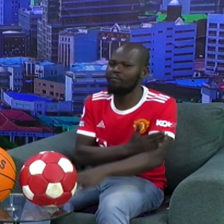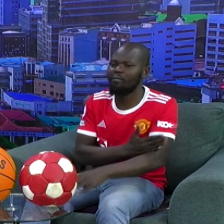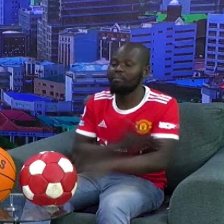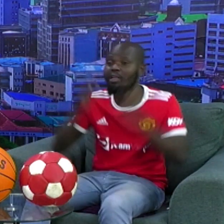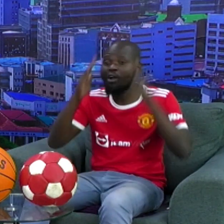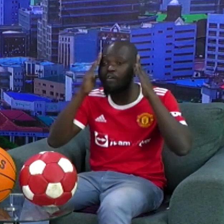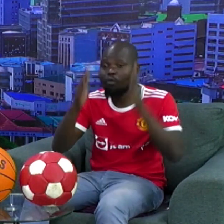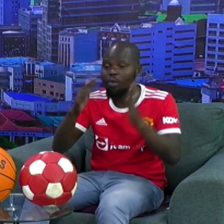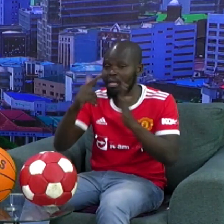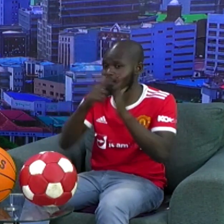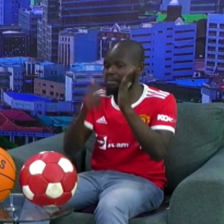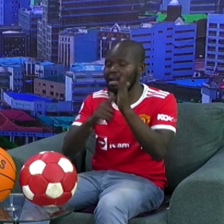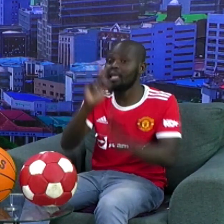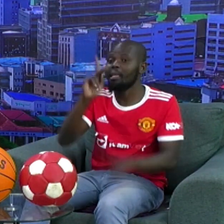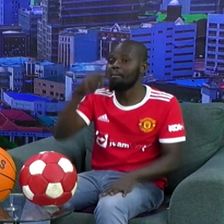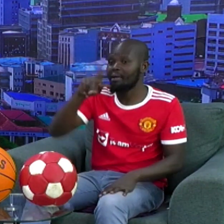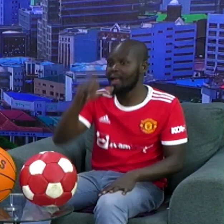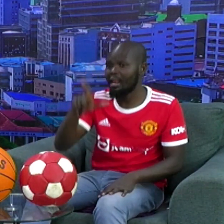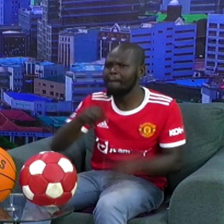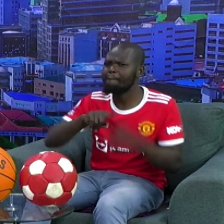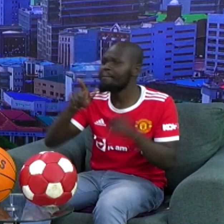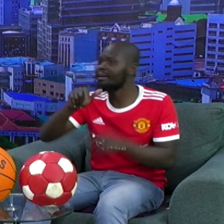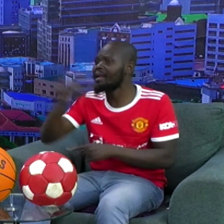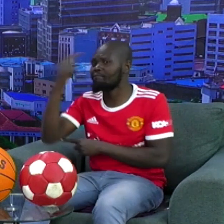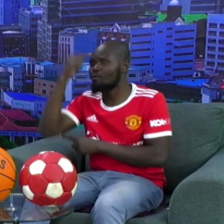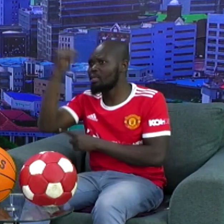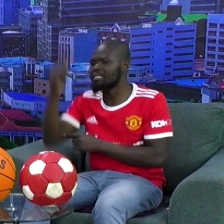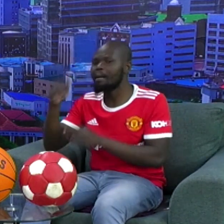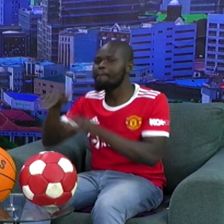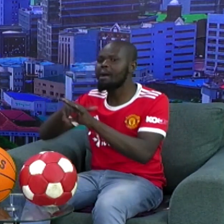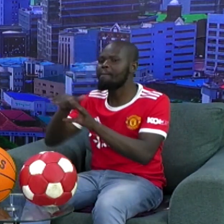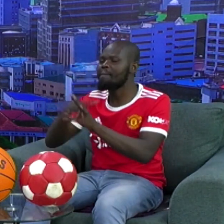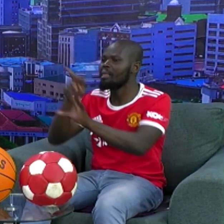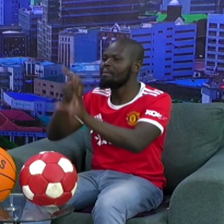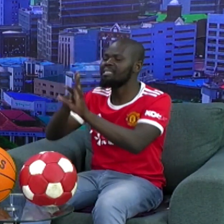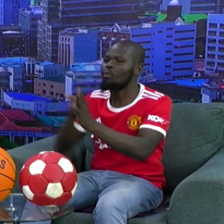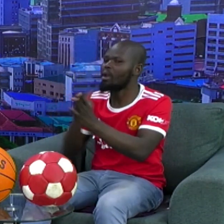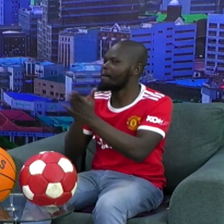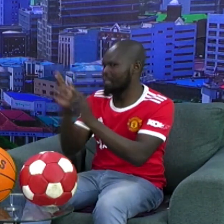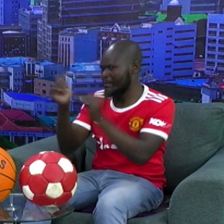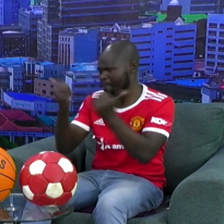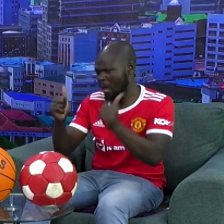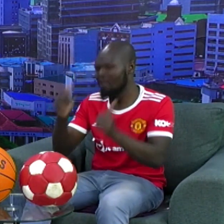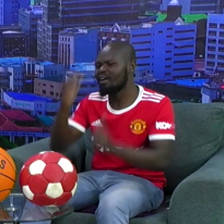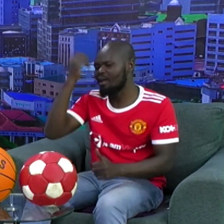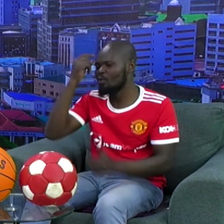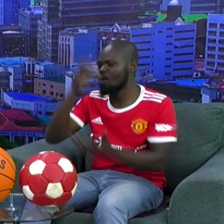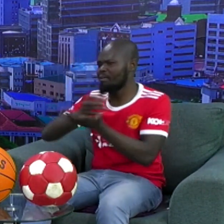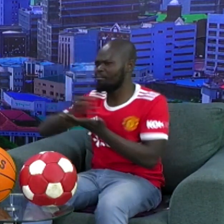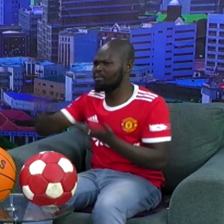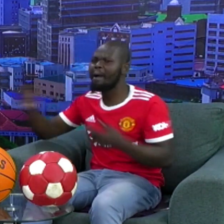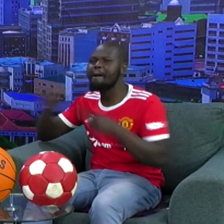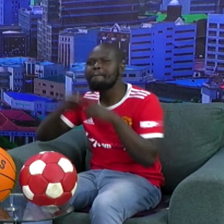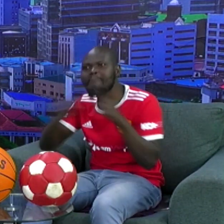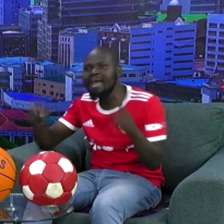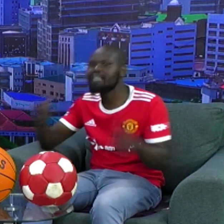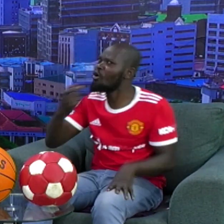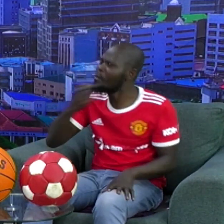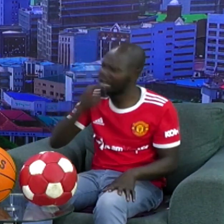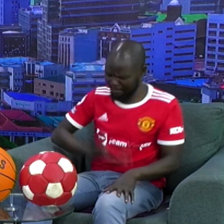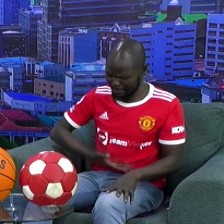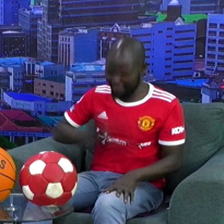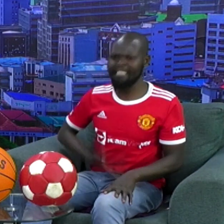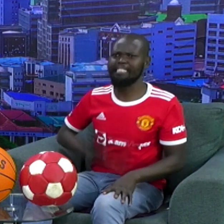Mahia have a very good improvement. The KPL, the league, the KPL, the betting, the Mozart bet, they